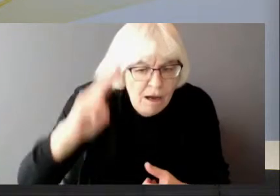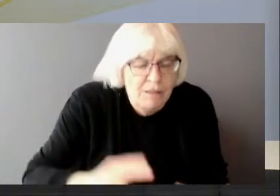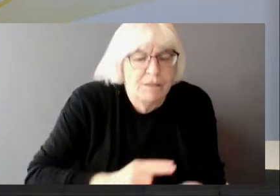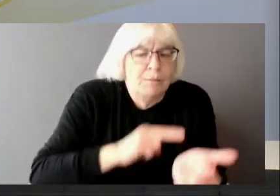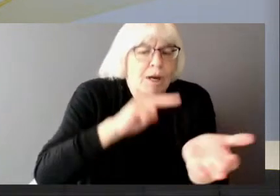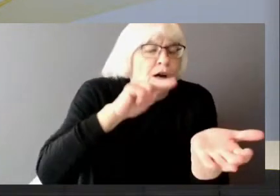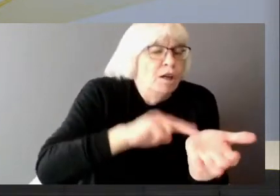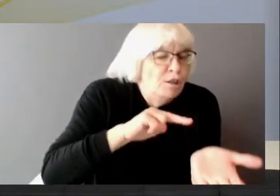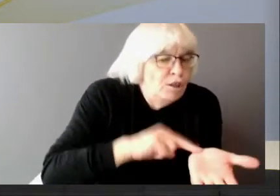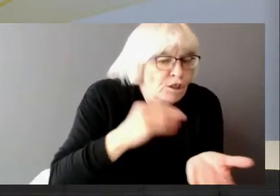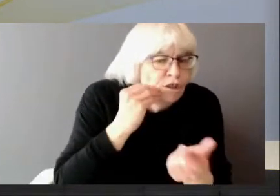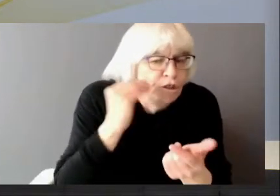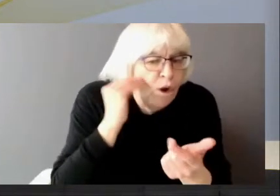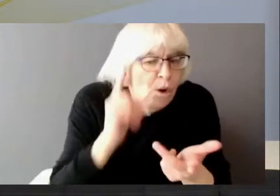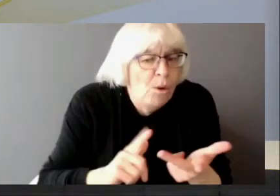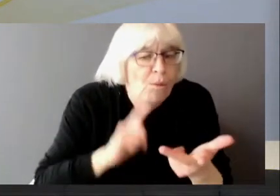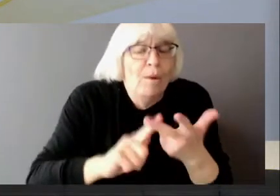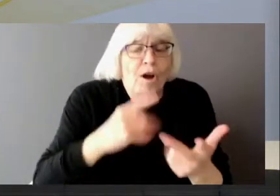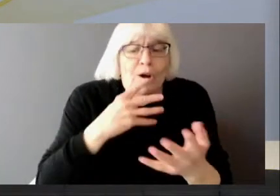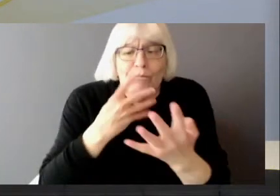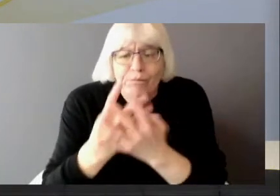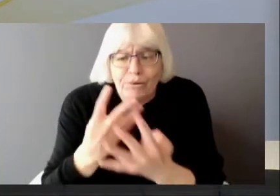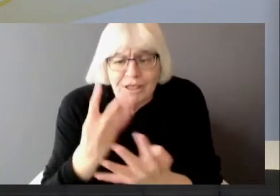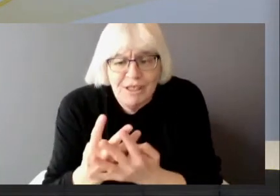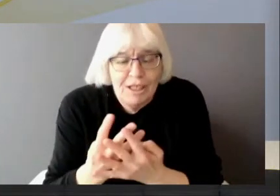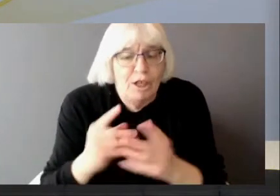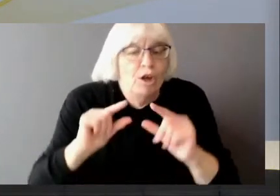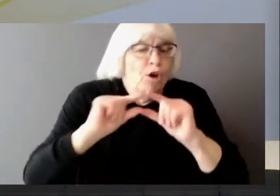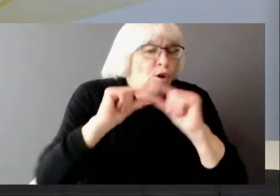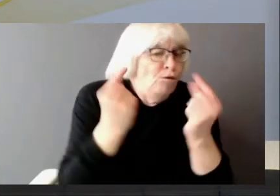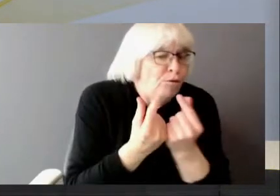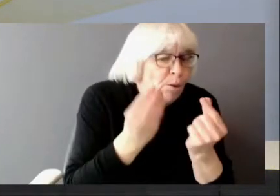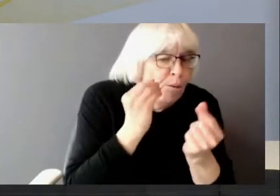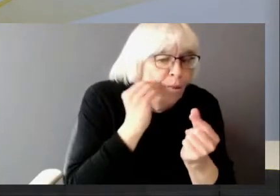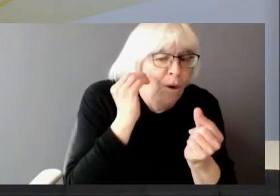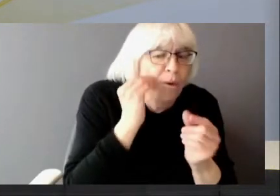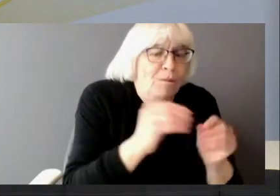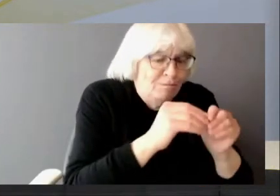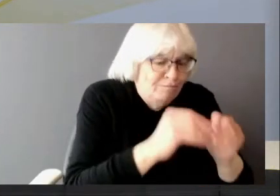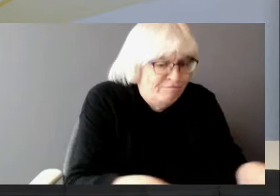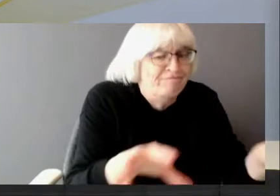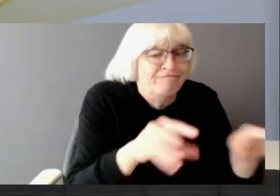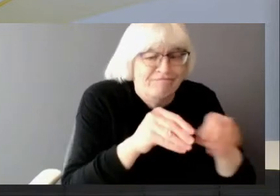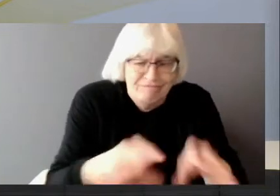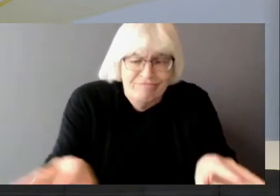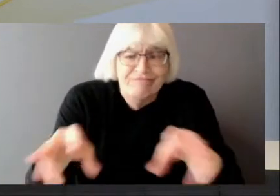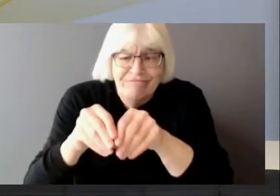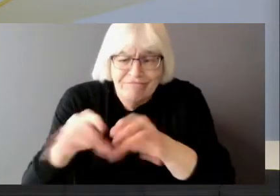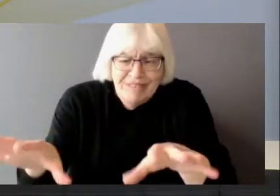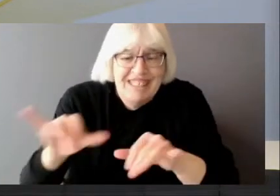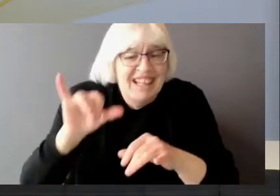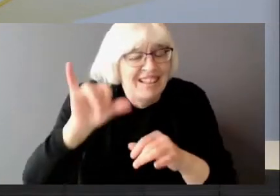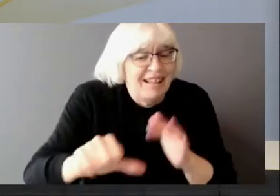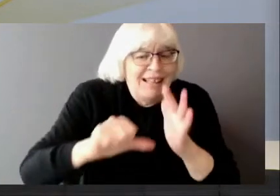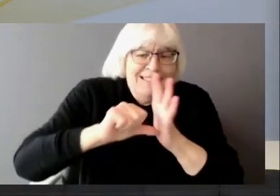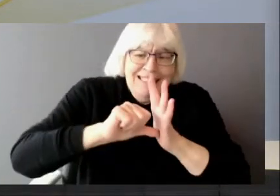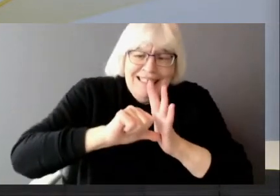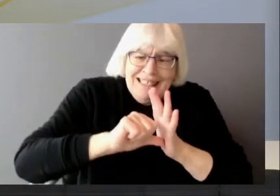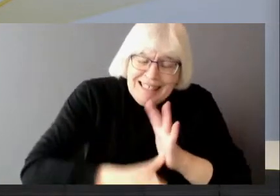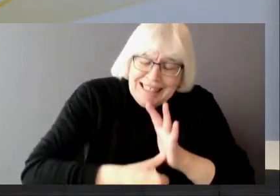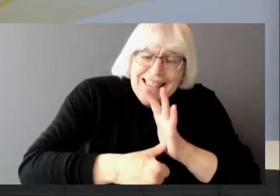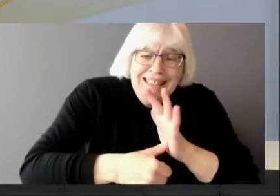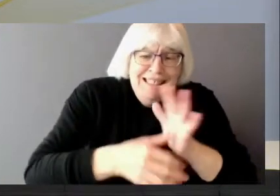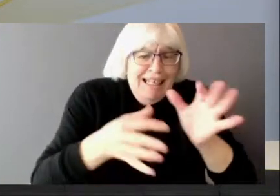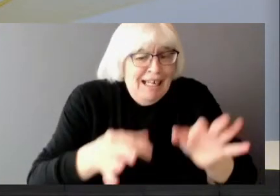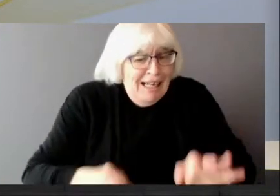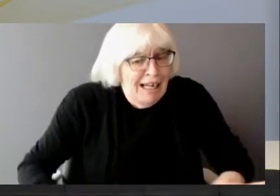living settings. These outbreaks underscore the importance of sustaining public health measures and individual practices